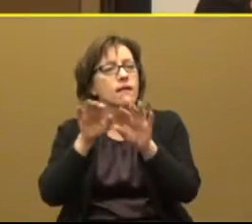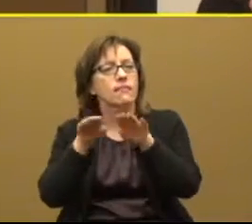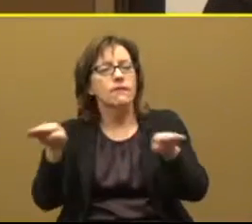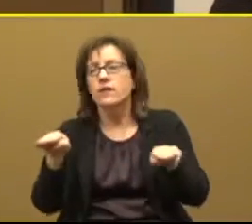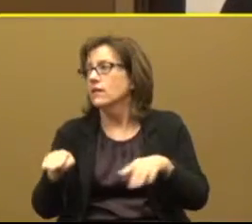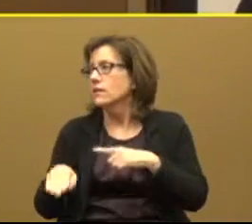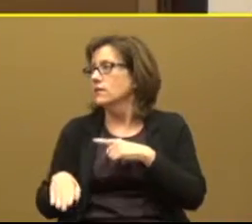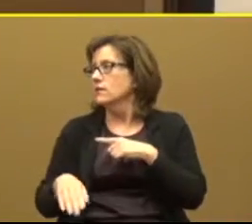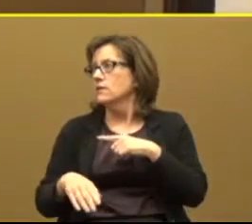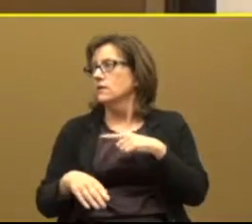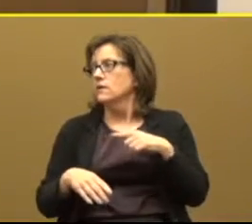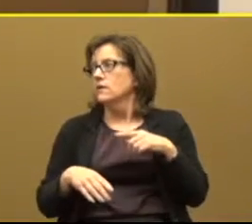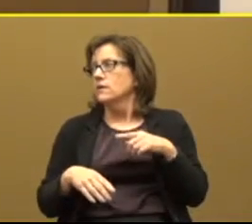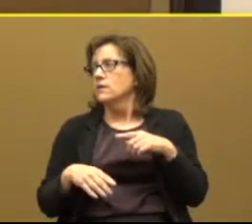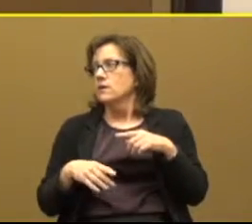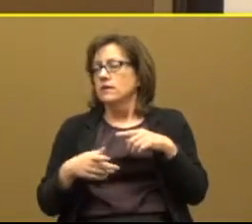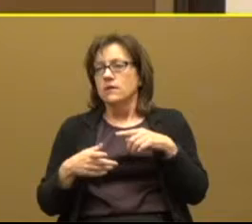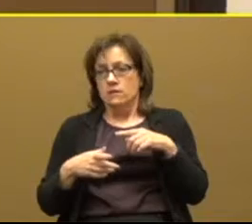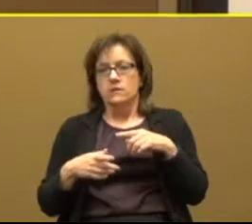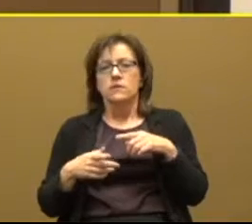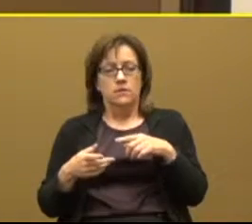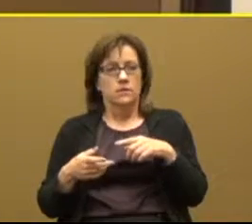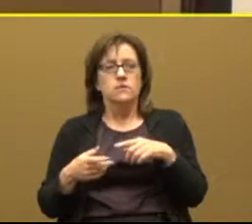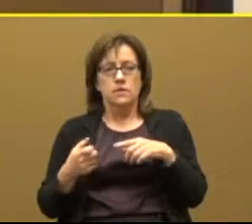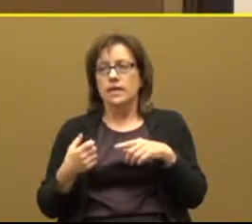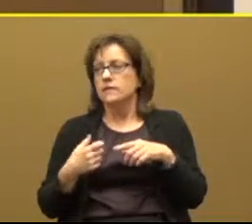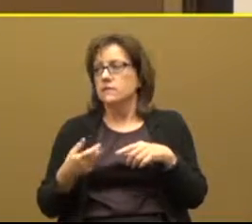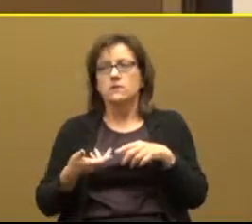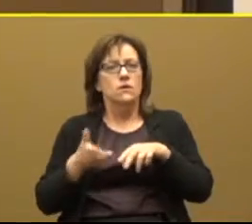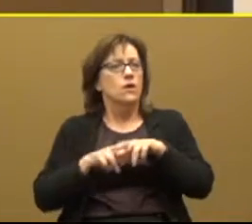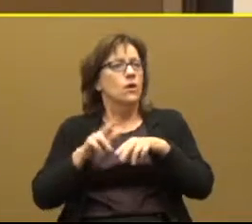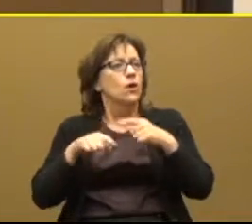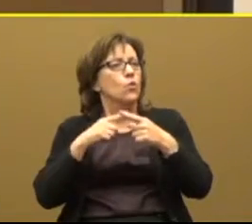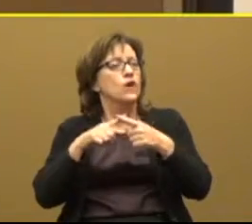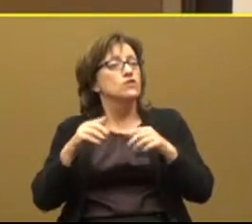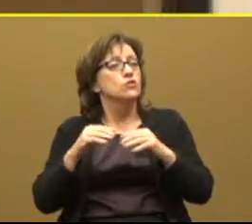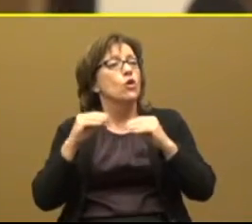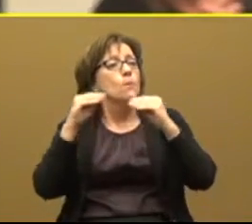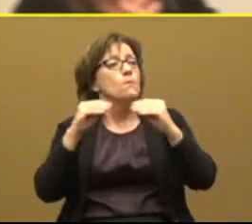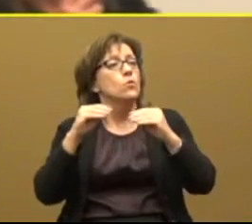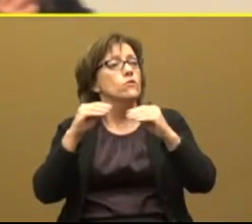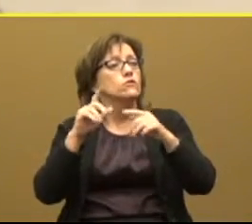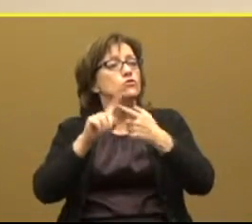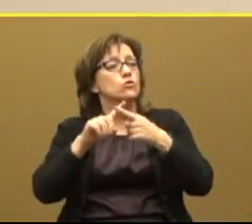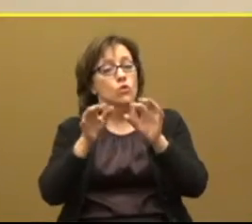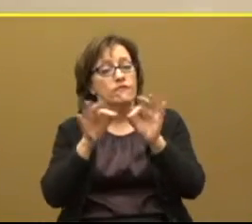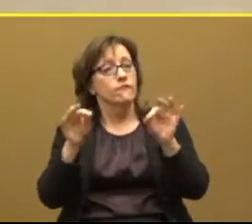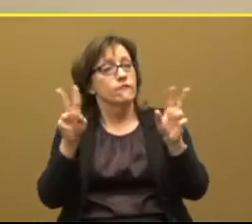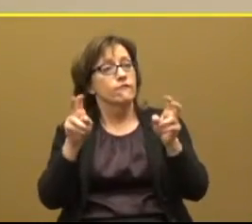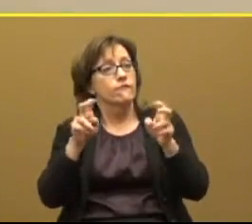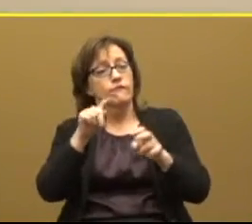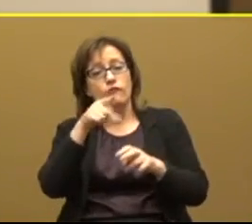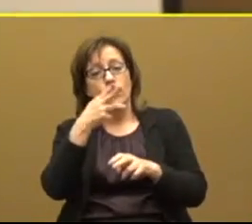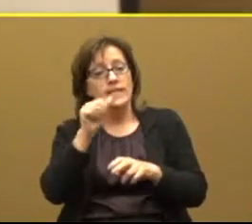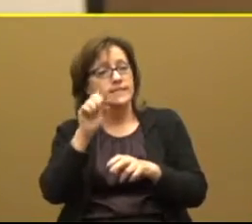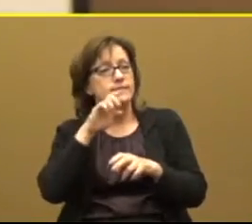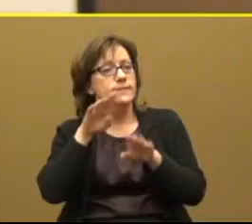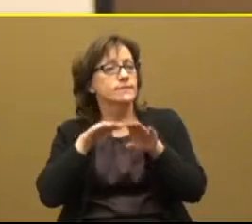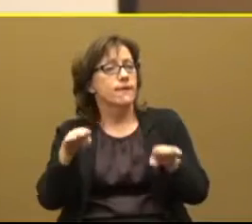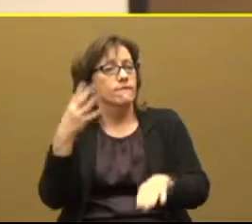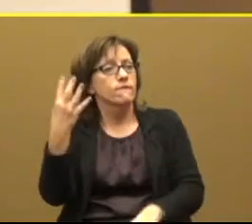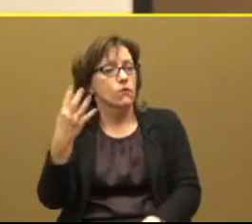When they're building. When do you move to phrase is at level 4.